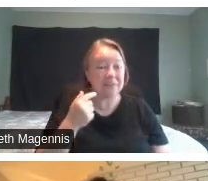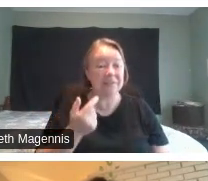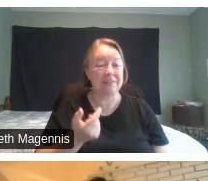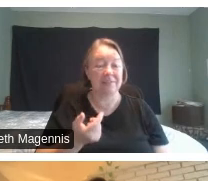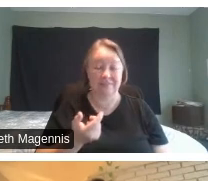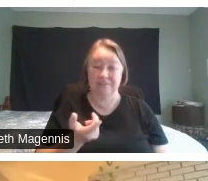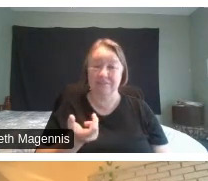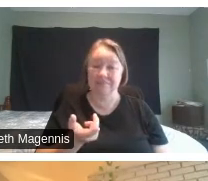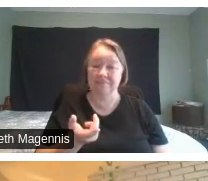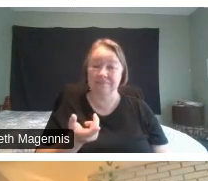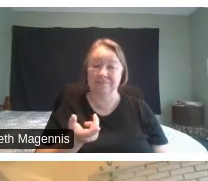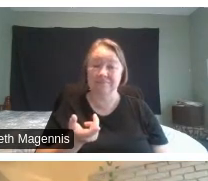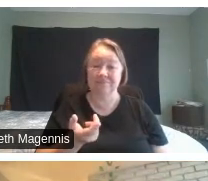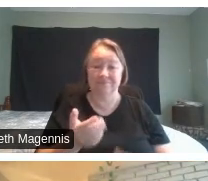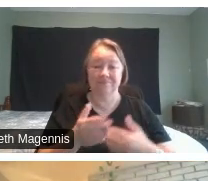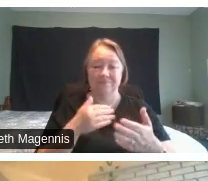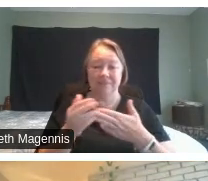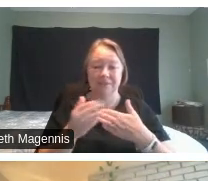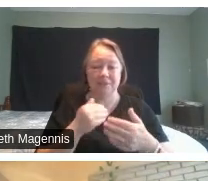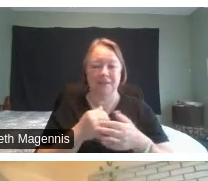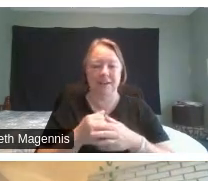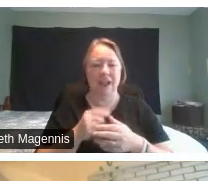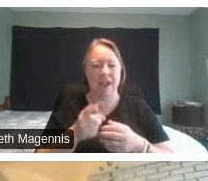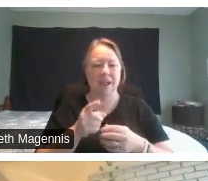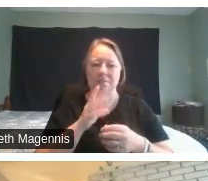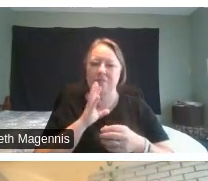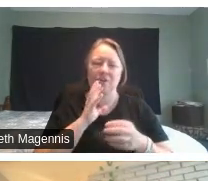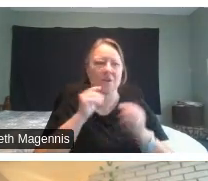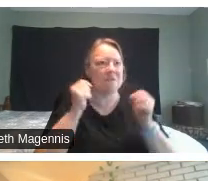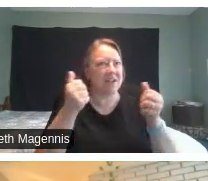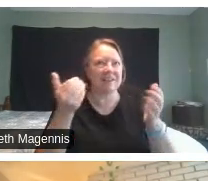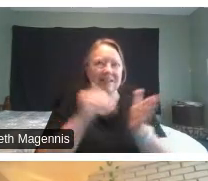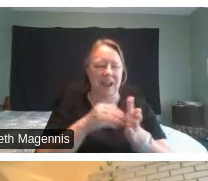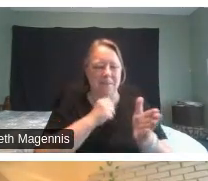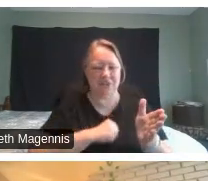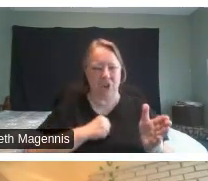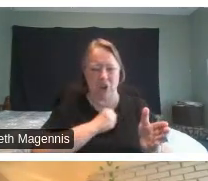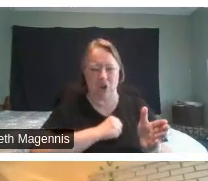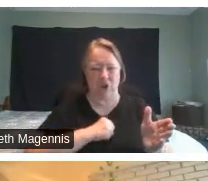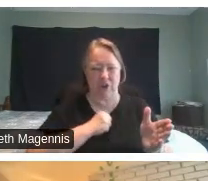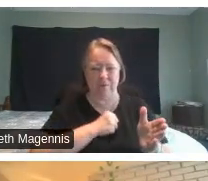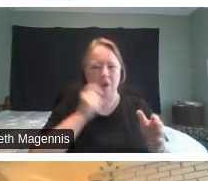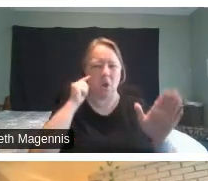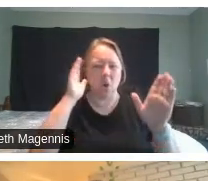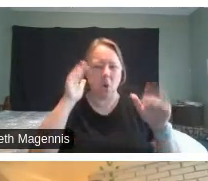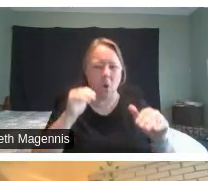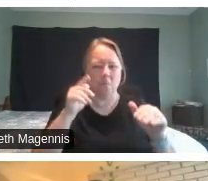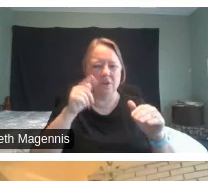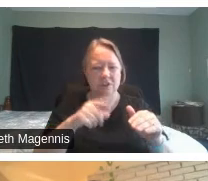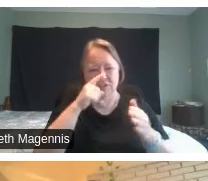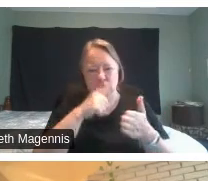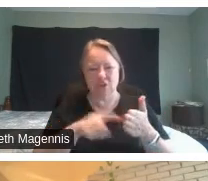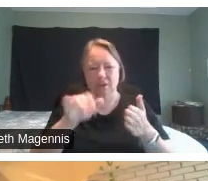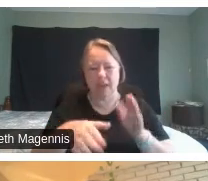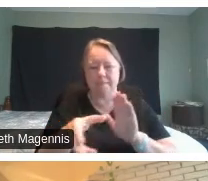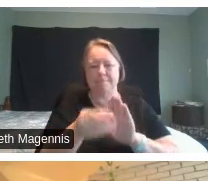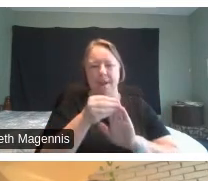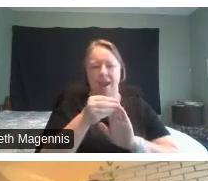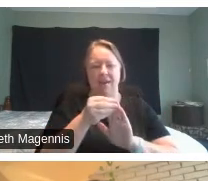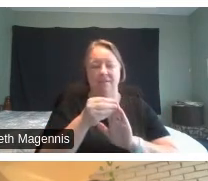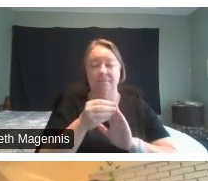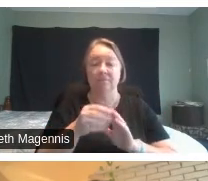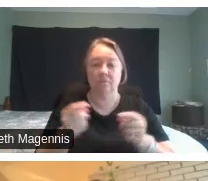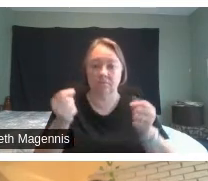Yeah, anyways, so I am talking way too fast again. I'm sorry, but I hope you all do check out Magnet. Real quick, we're getting a